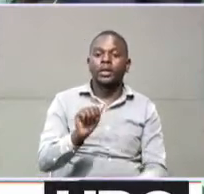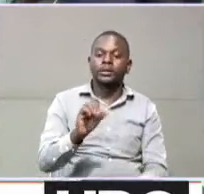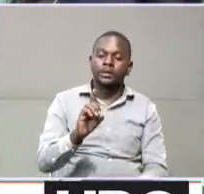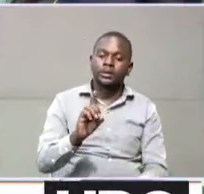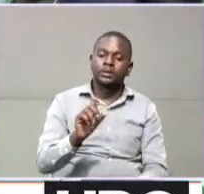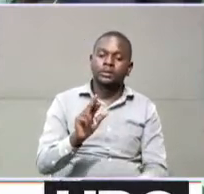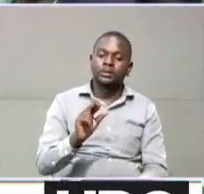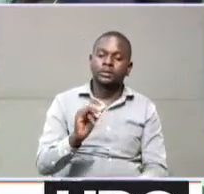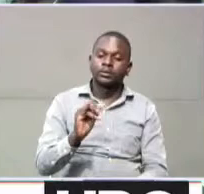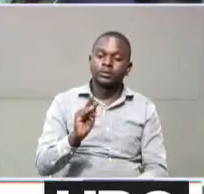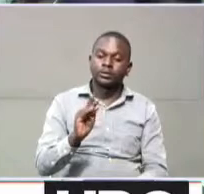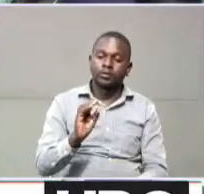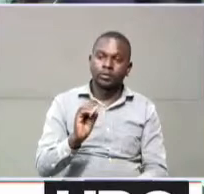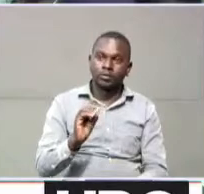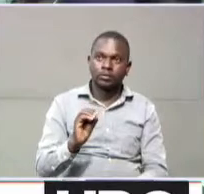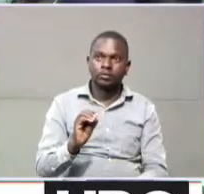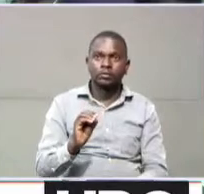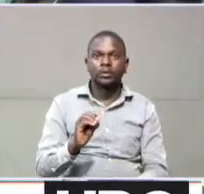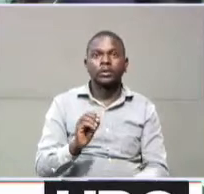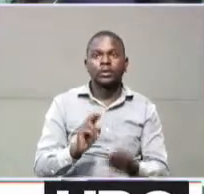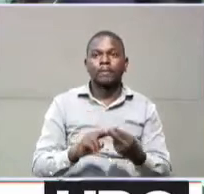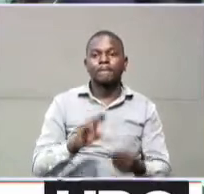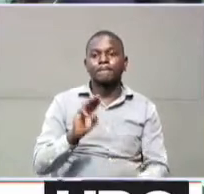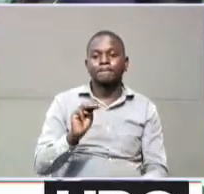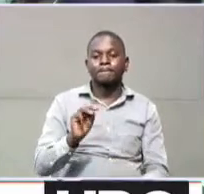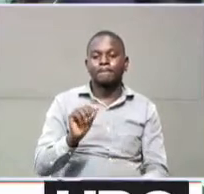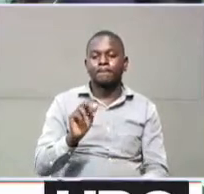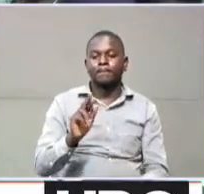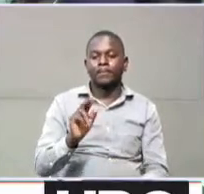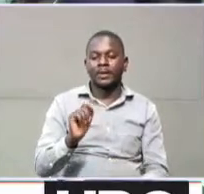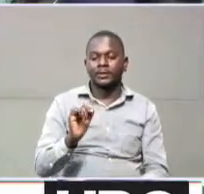martin of missouri and the group you're out